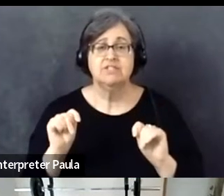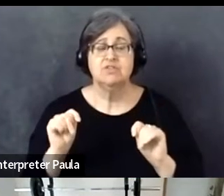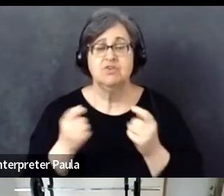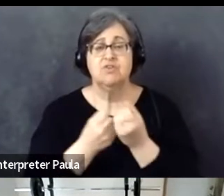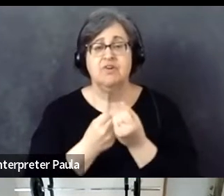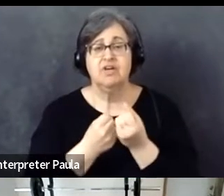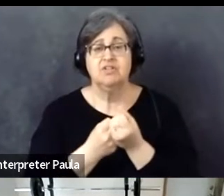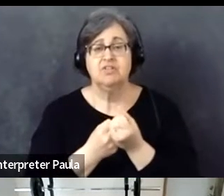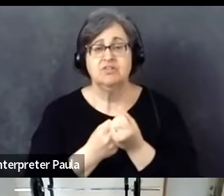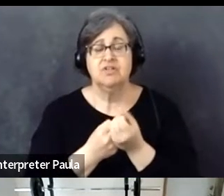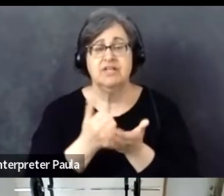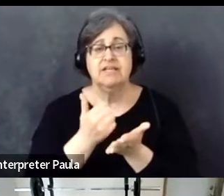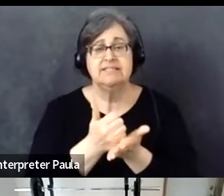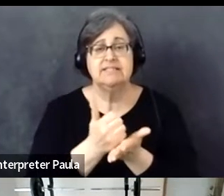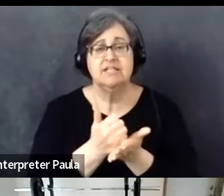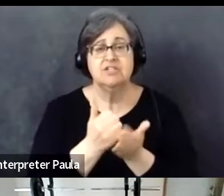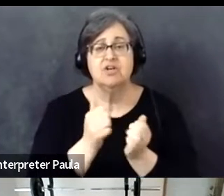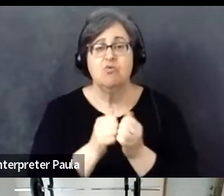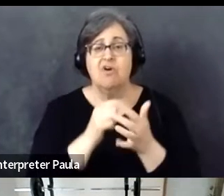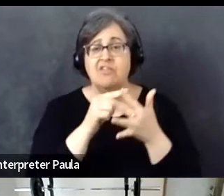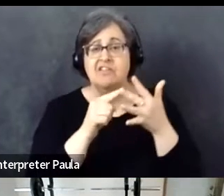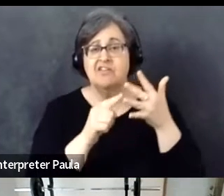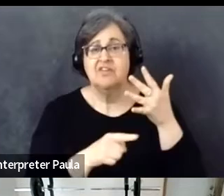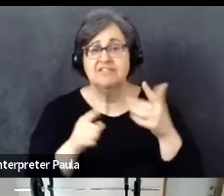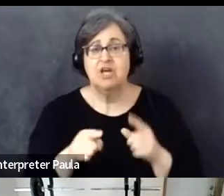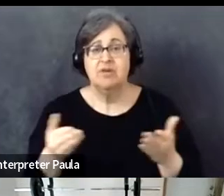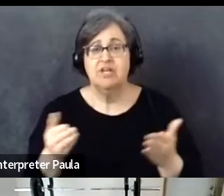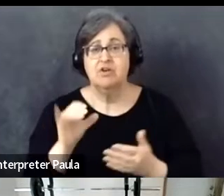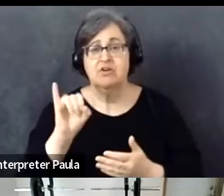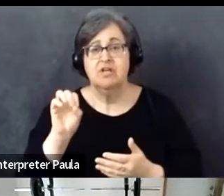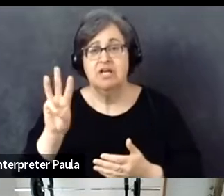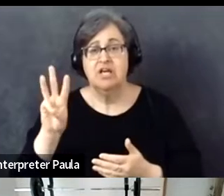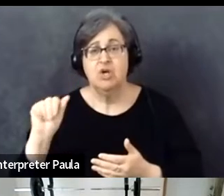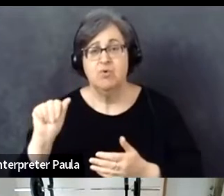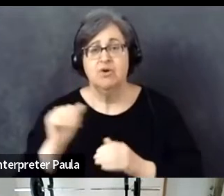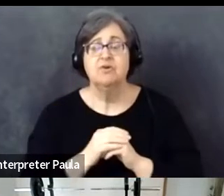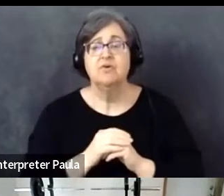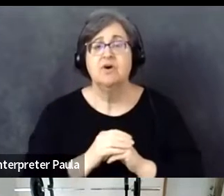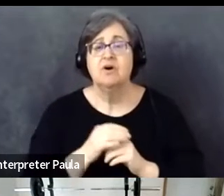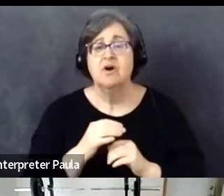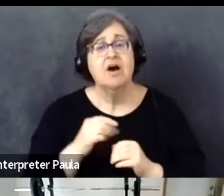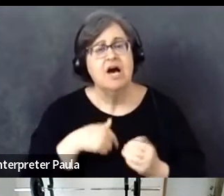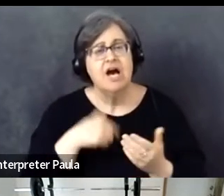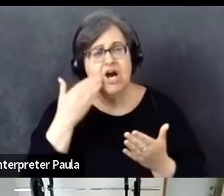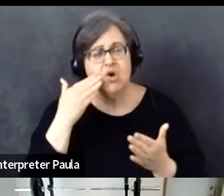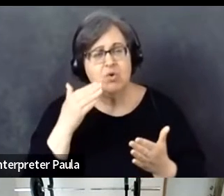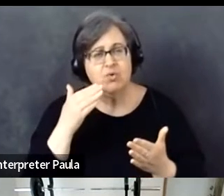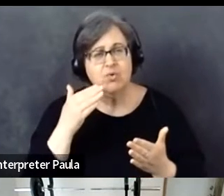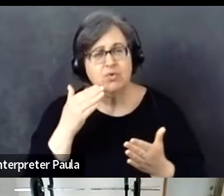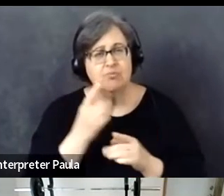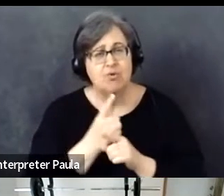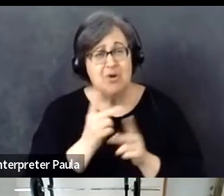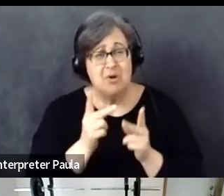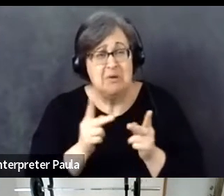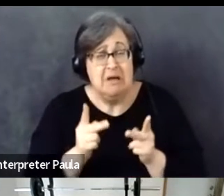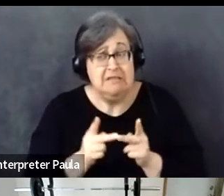advocate and assist with different things happening on here in Iowa. I don't know if this is appropriate place